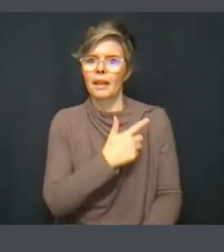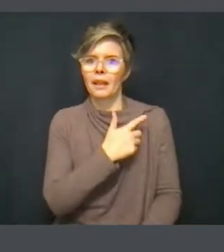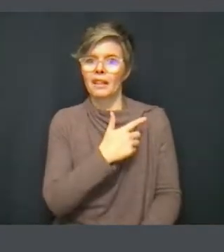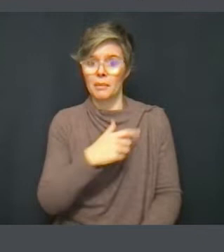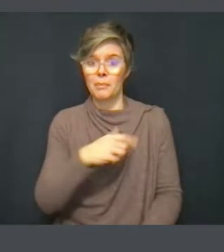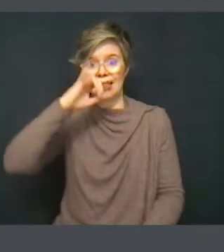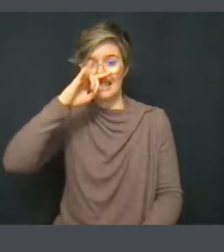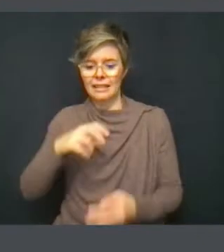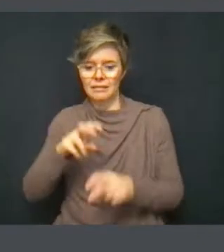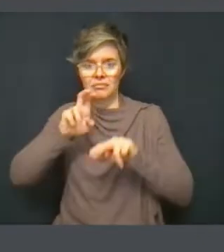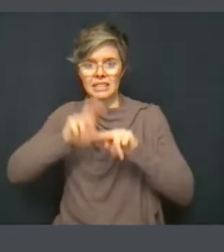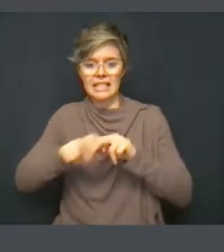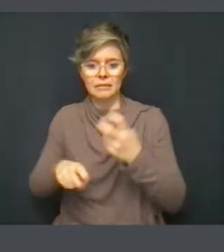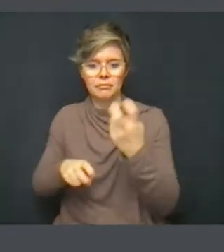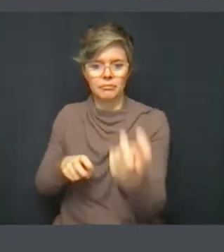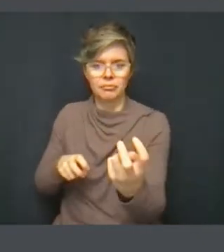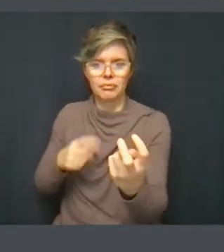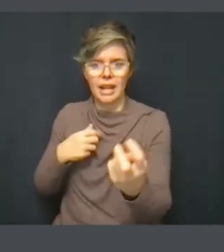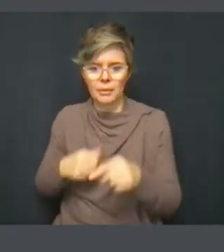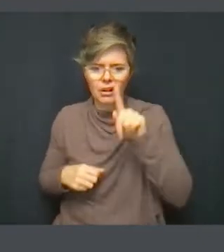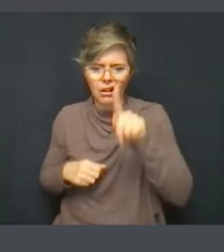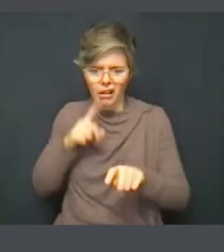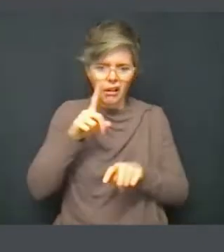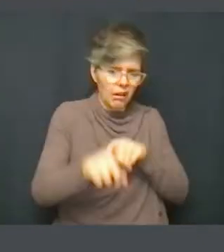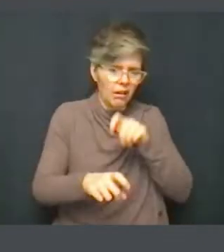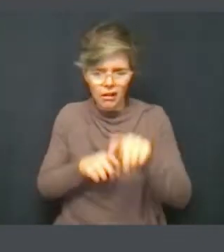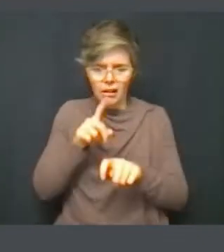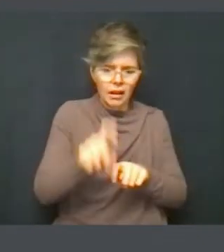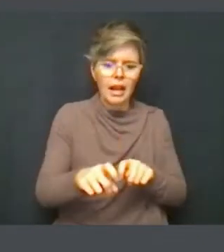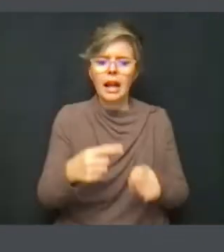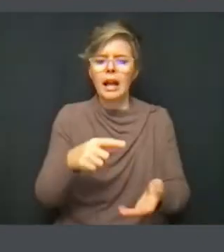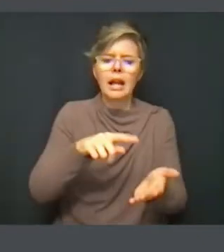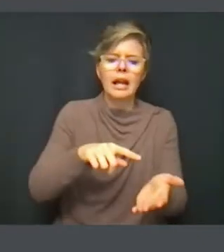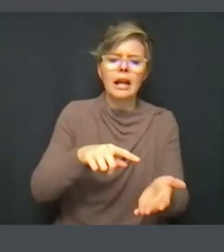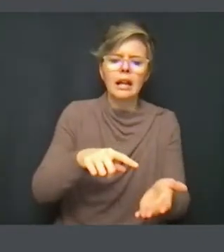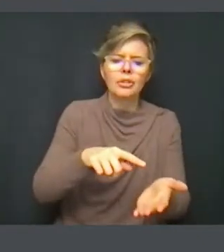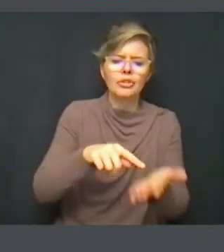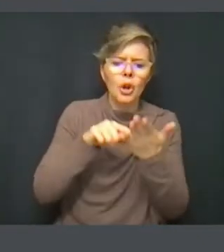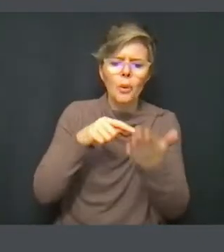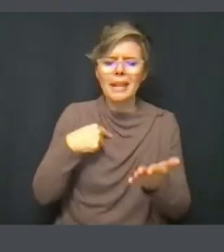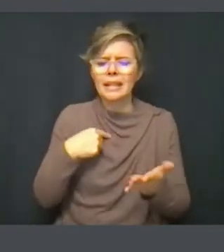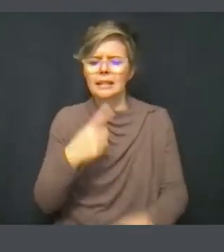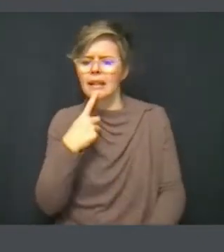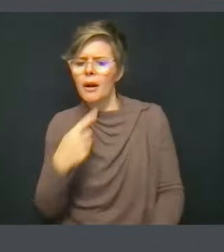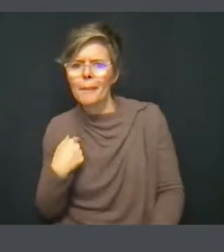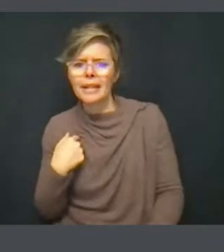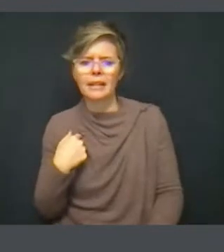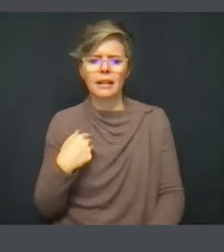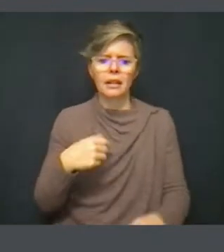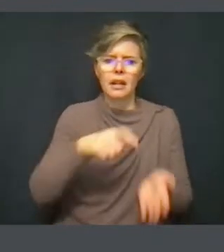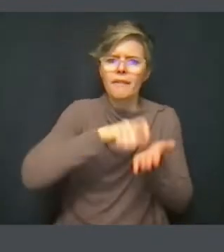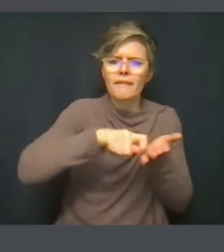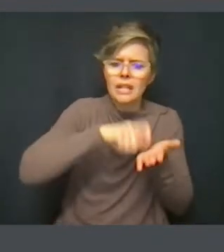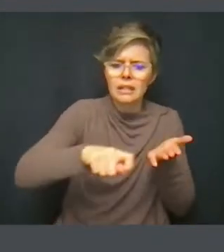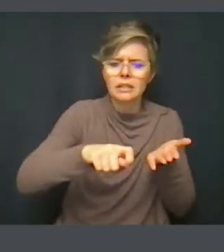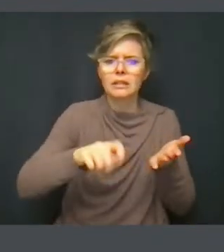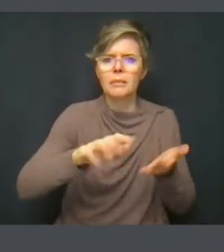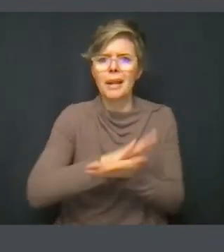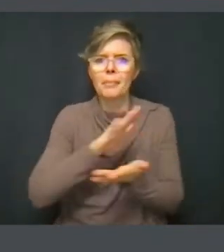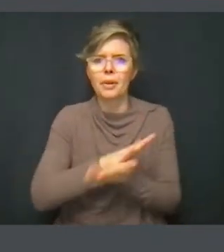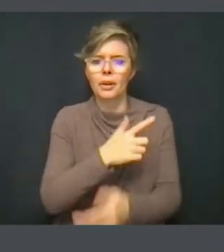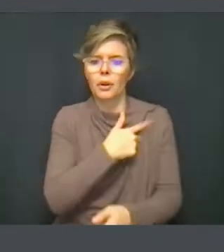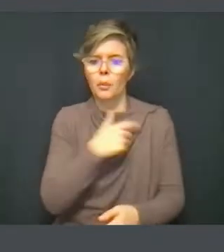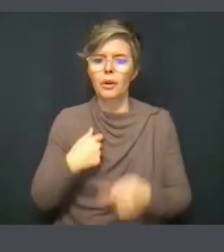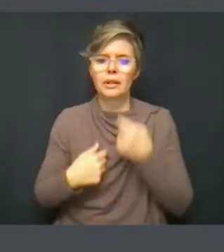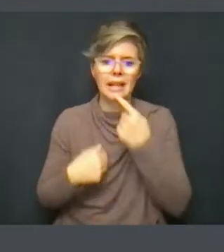We're telling the kid, okay, I want you to point to this. I want you to tell me what this is. I want you to fill in this blank, right? So we're basically telling the kid to